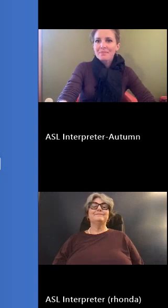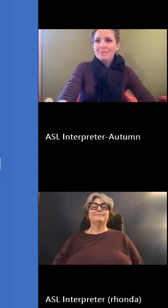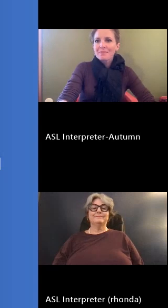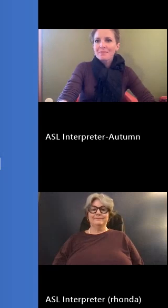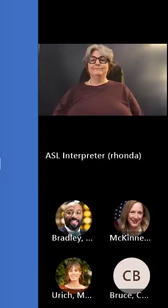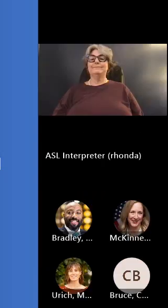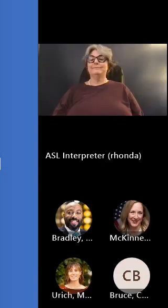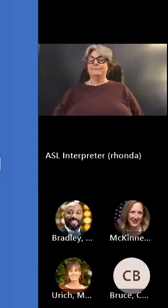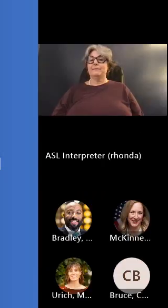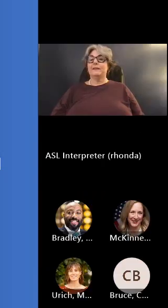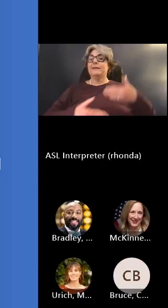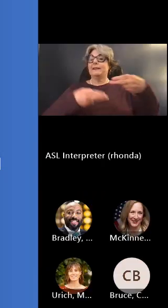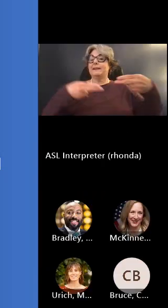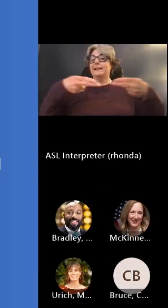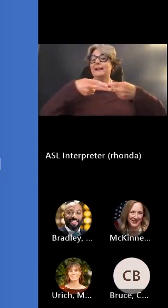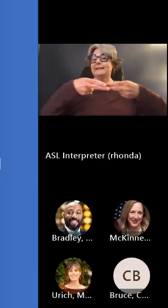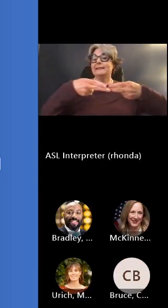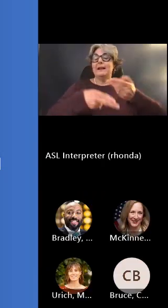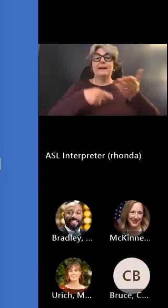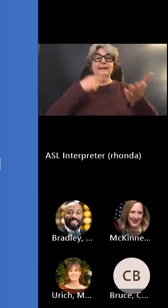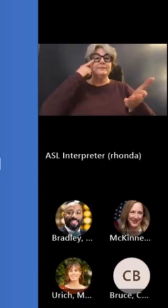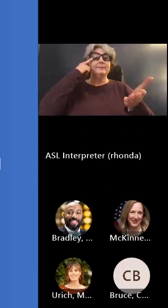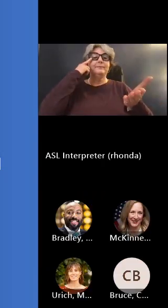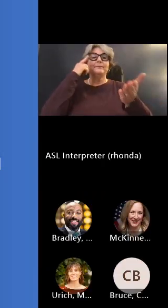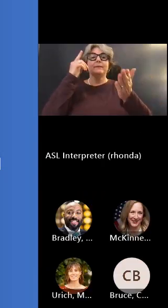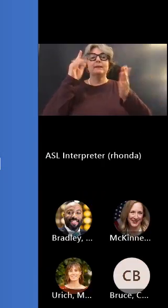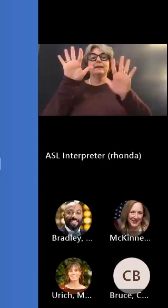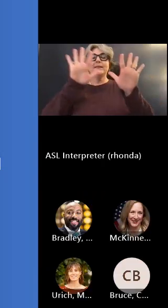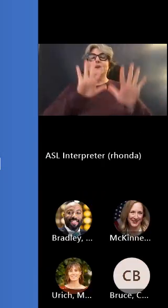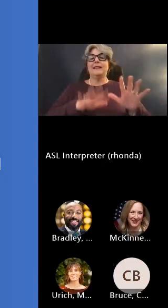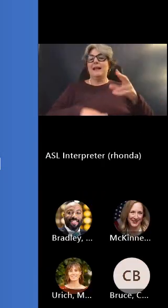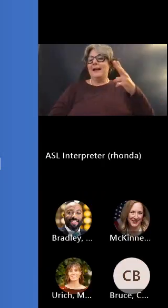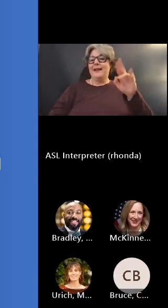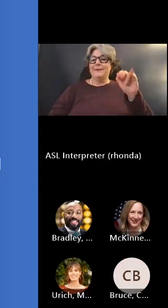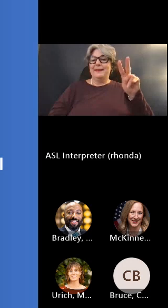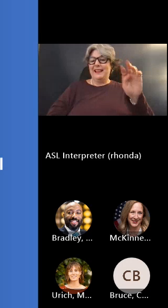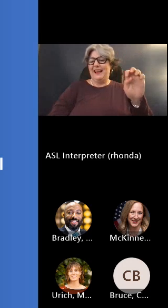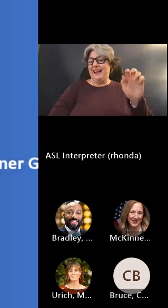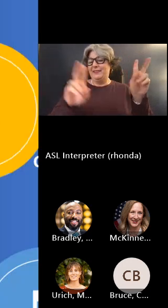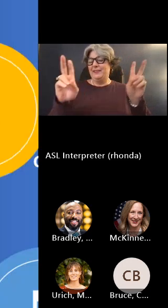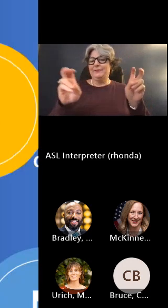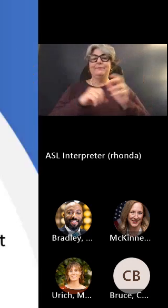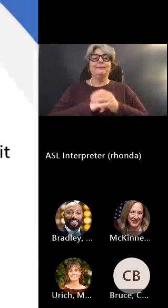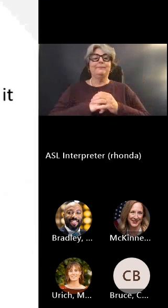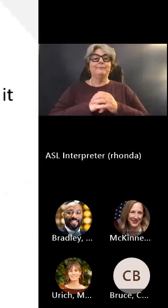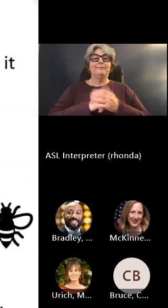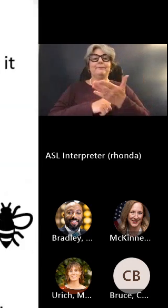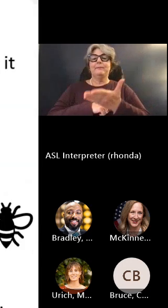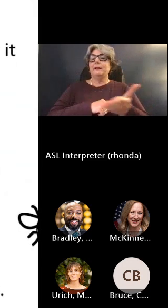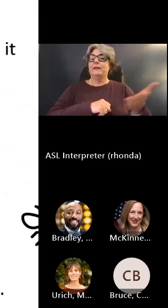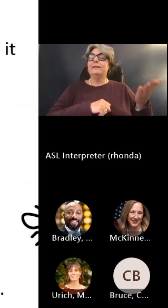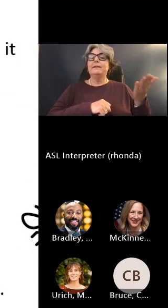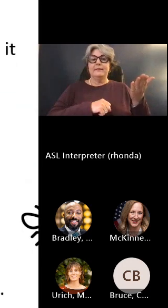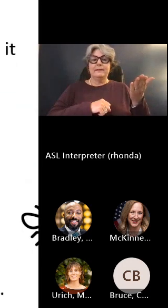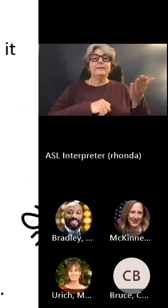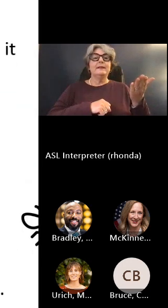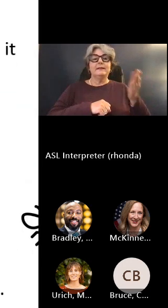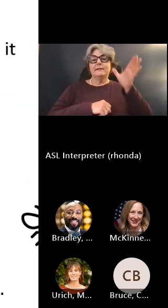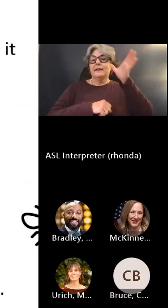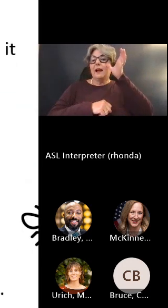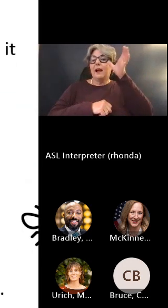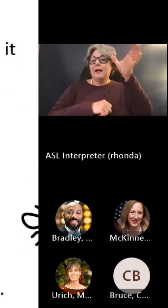to advance the slide, Andre, is the Climate Hive. So this is a concept